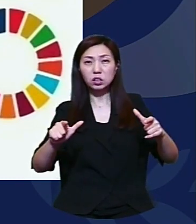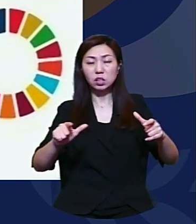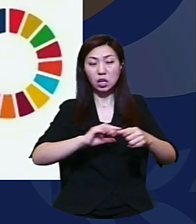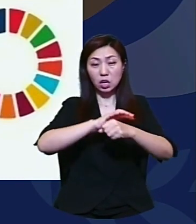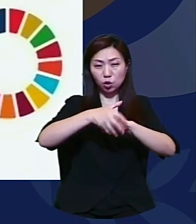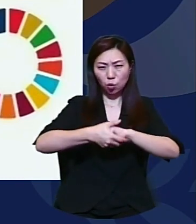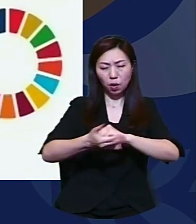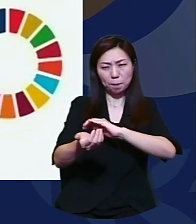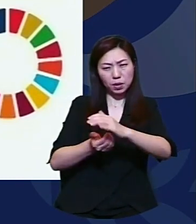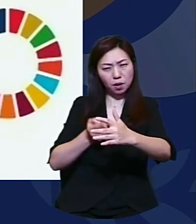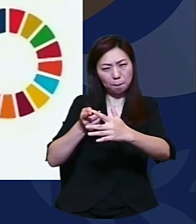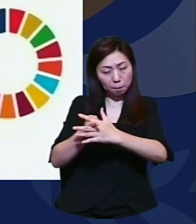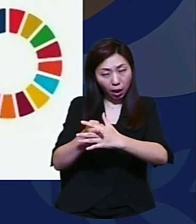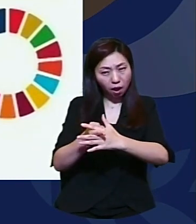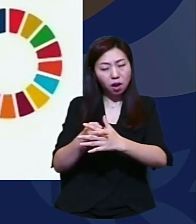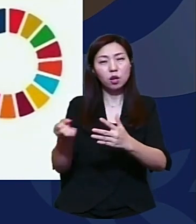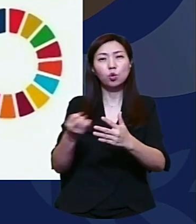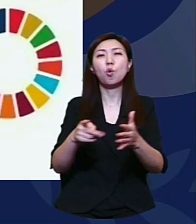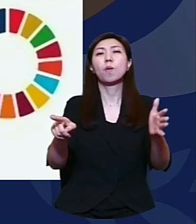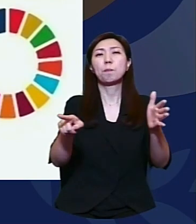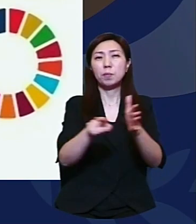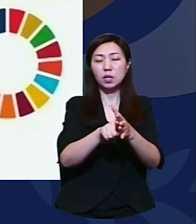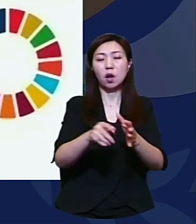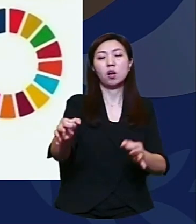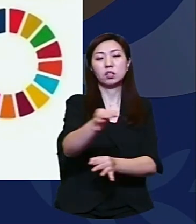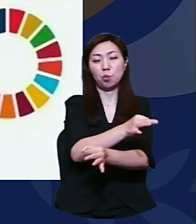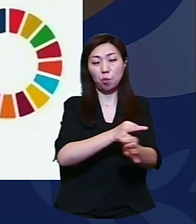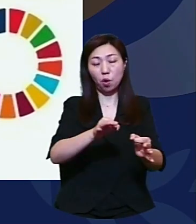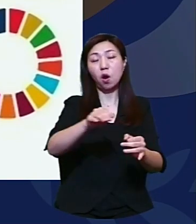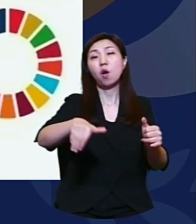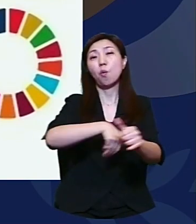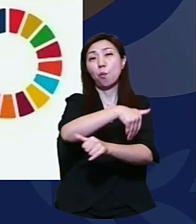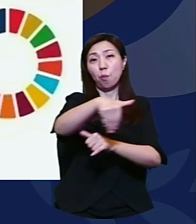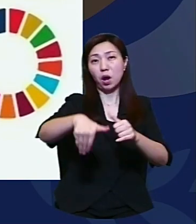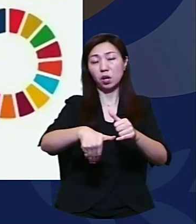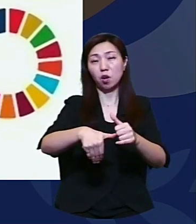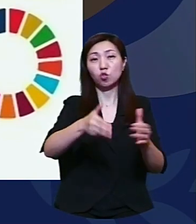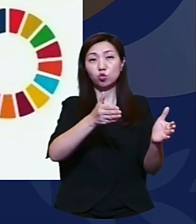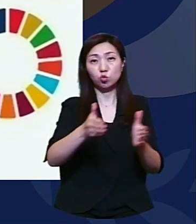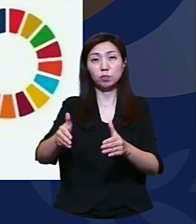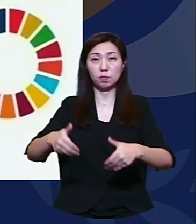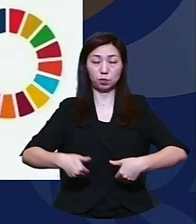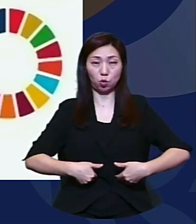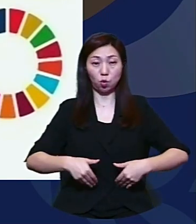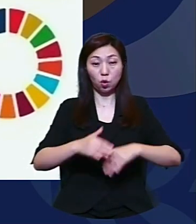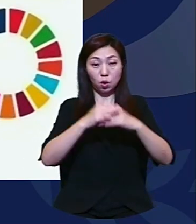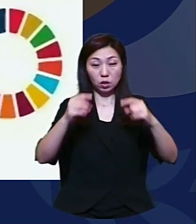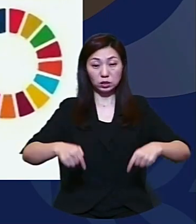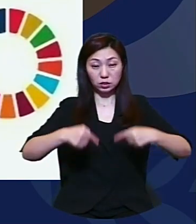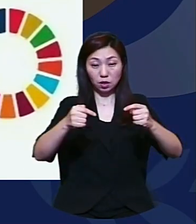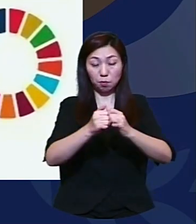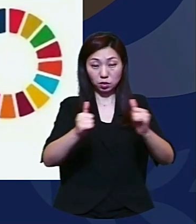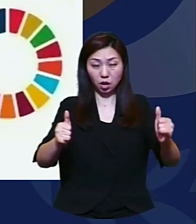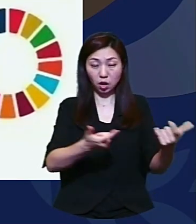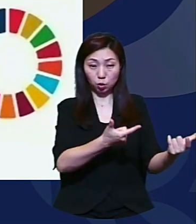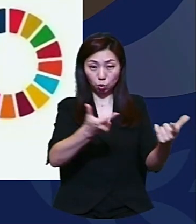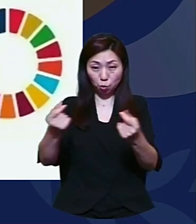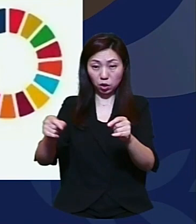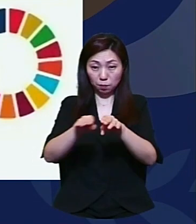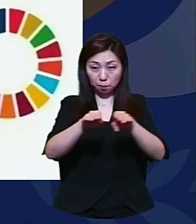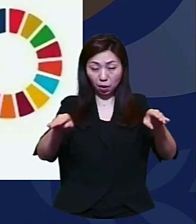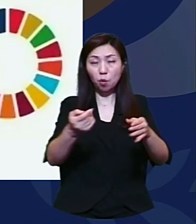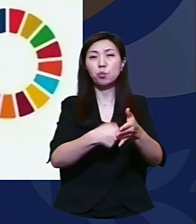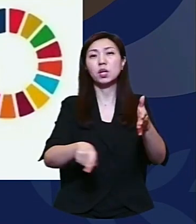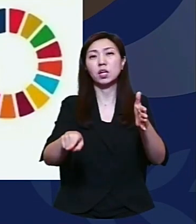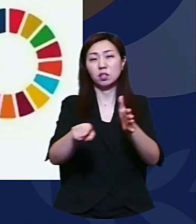Modernization and harmonization of older regulatory frameworks is absolutely important so that we can ensure that each type of service provider